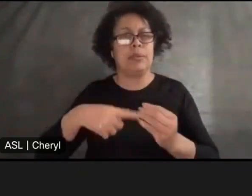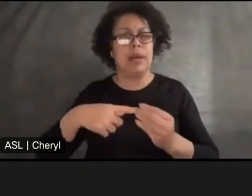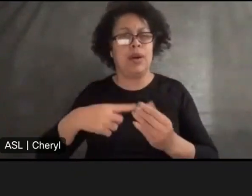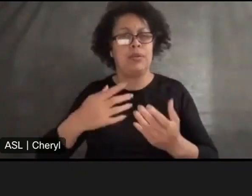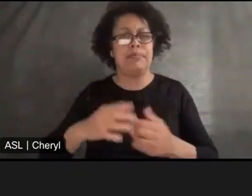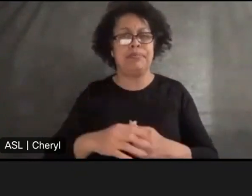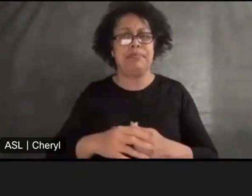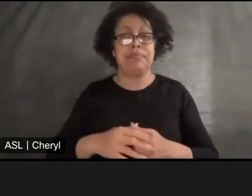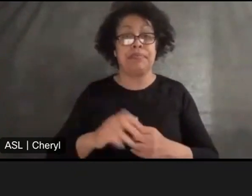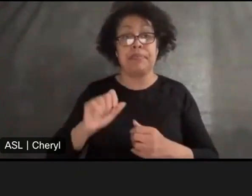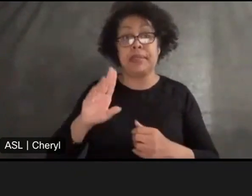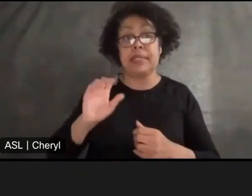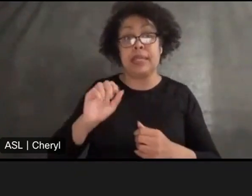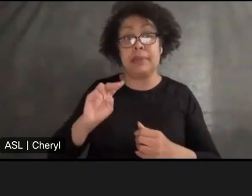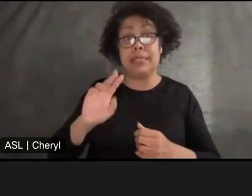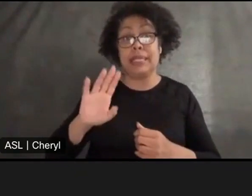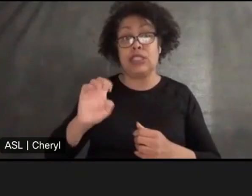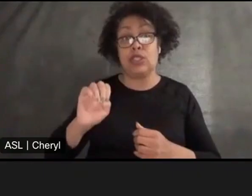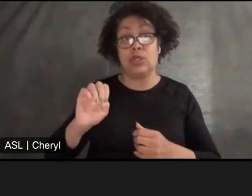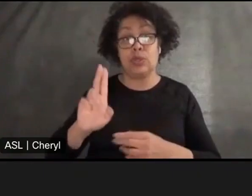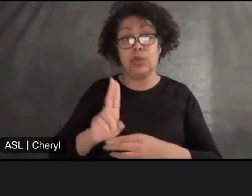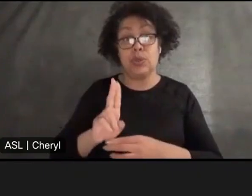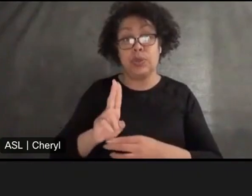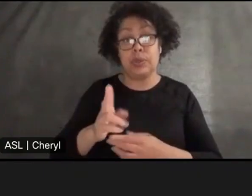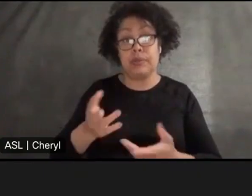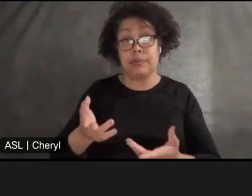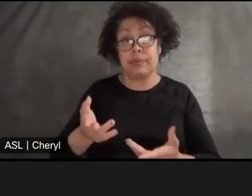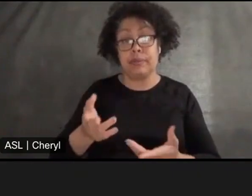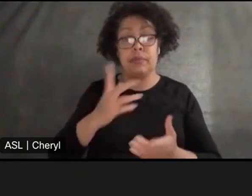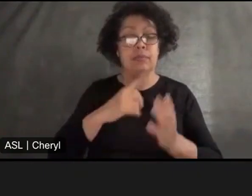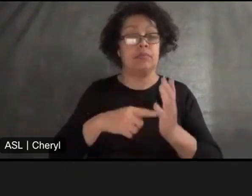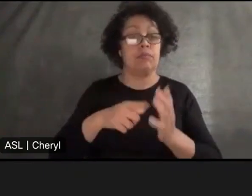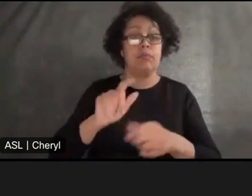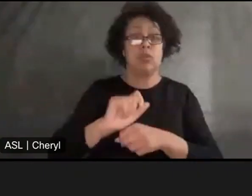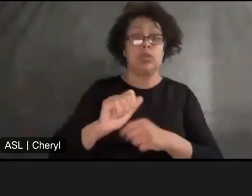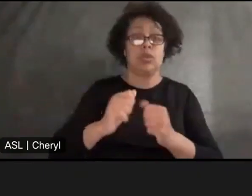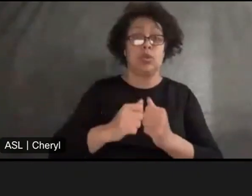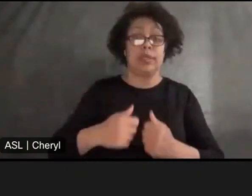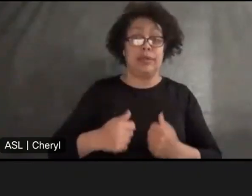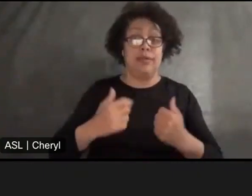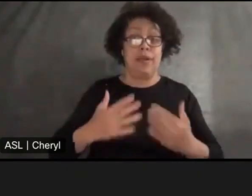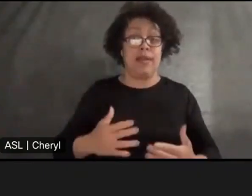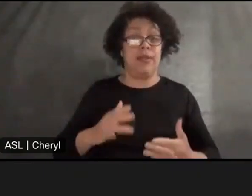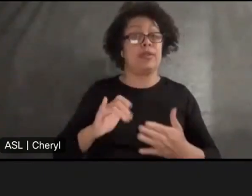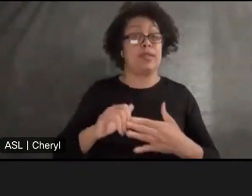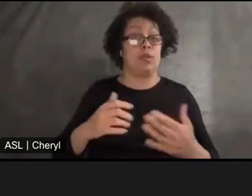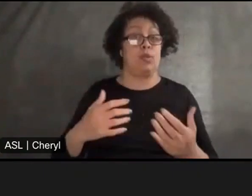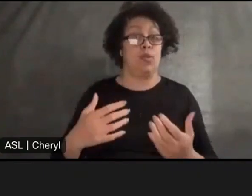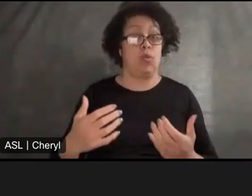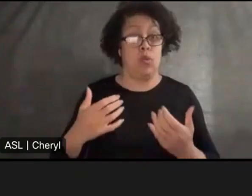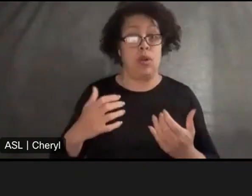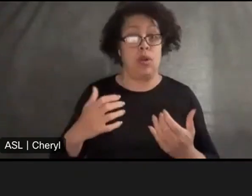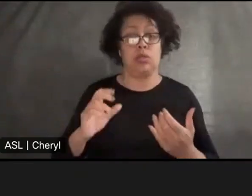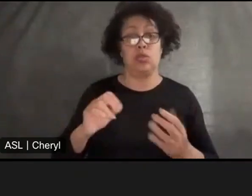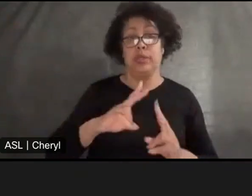use. So if we're working with survivor who wants to be able to either continue on their